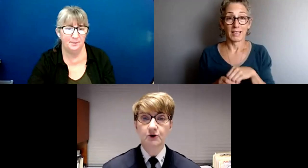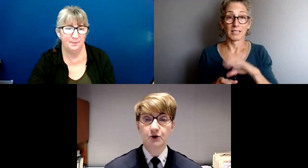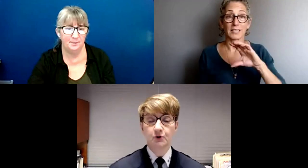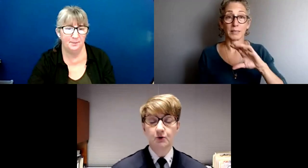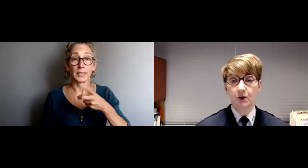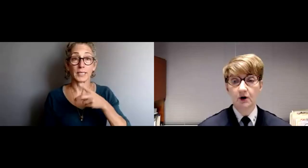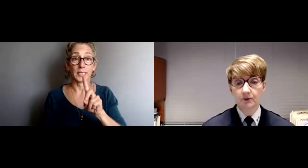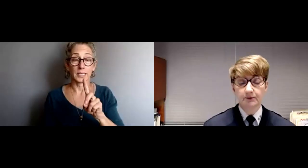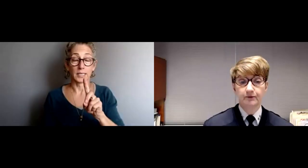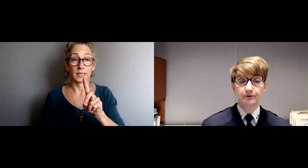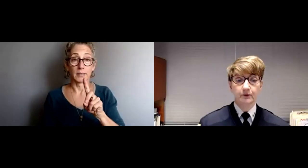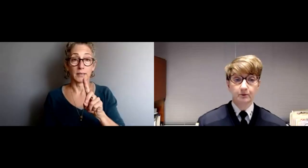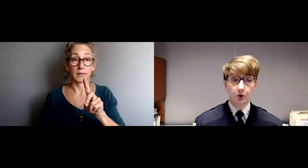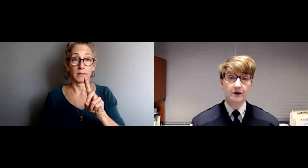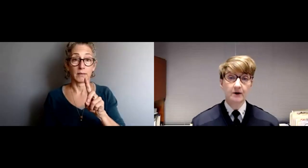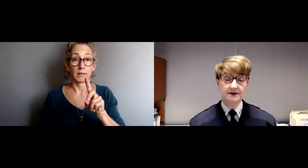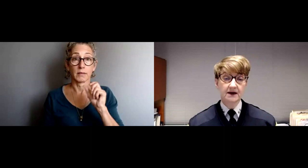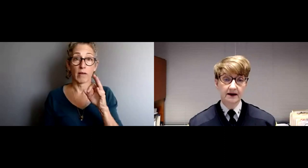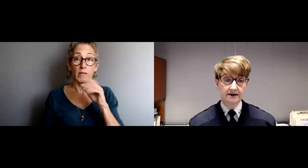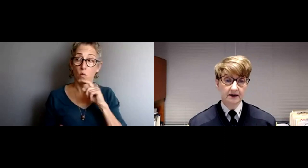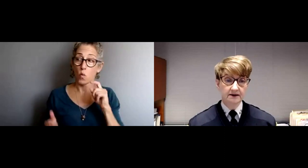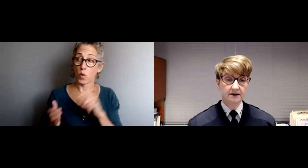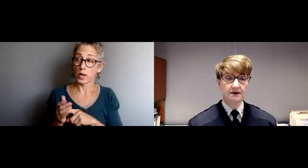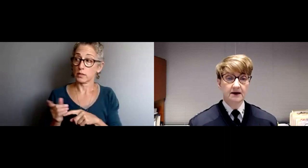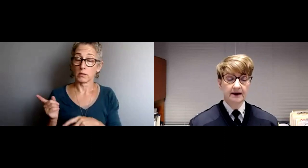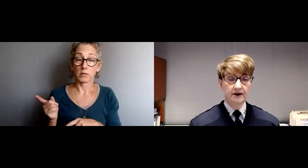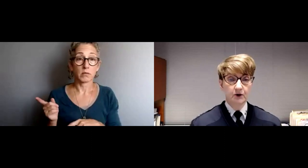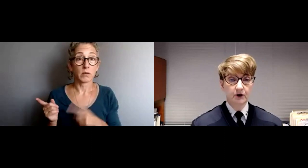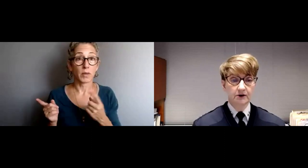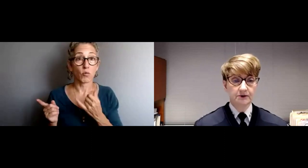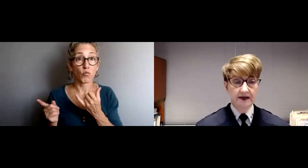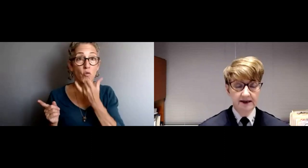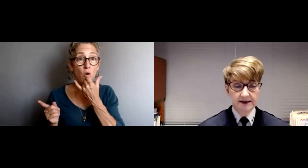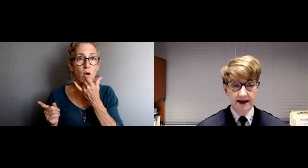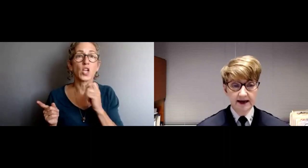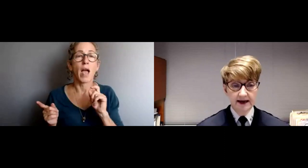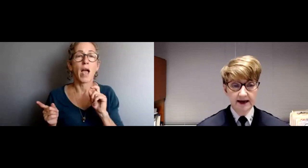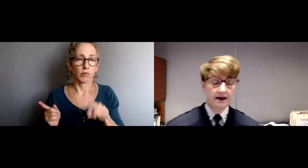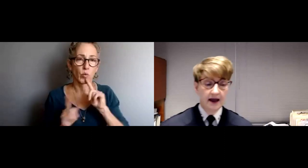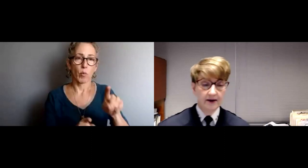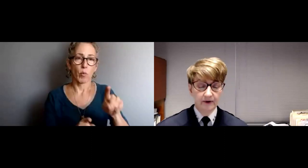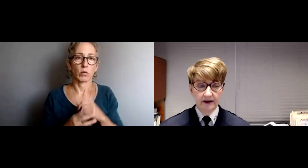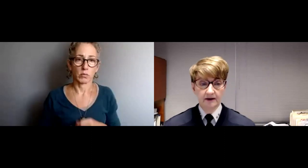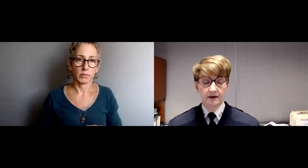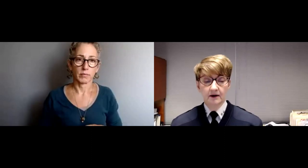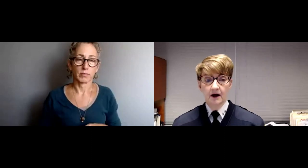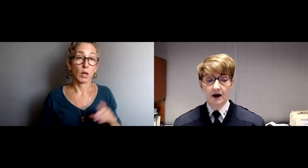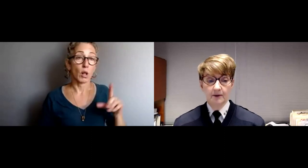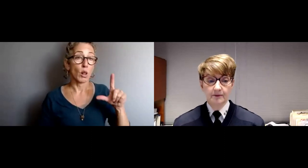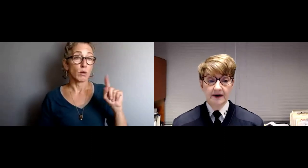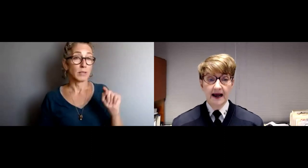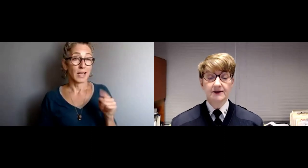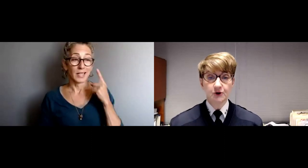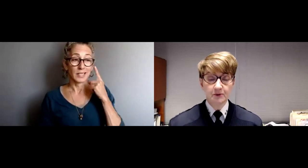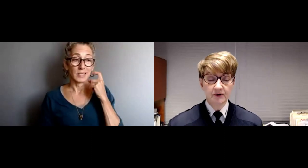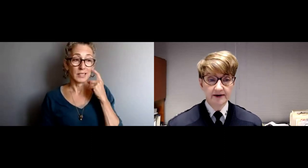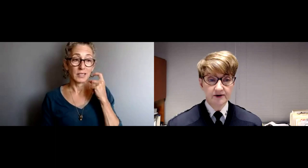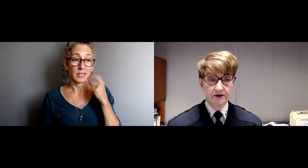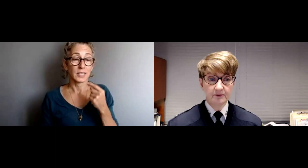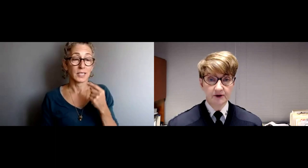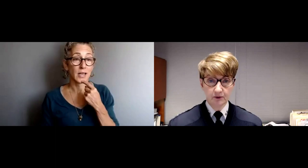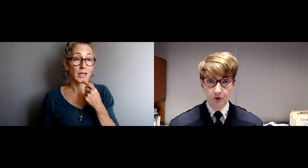to report misconduct. I think you heard the lieutenant say every non